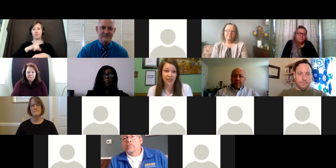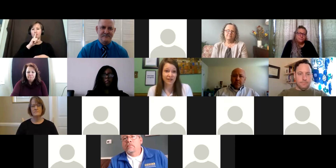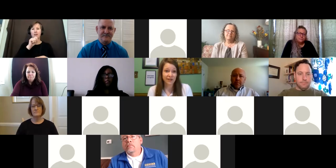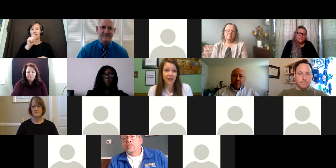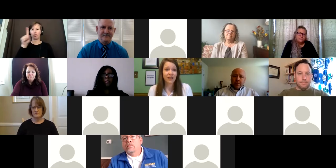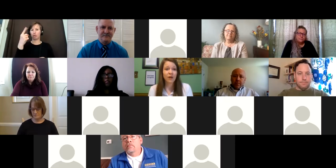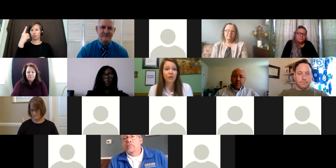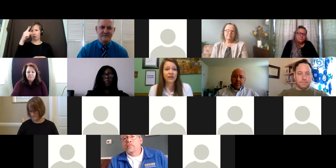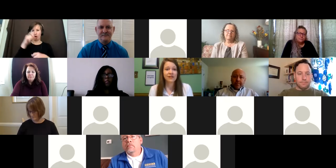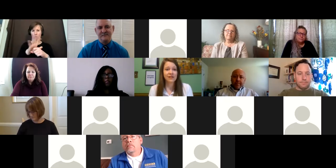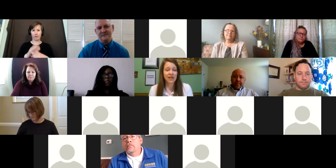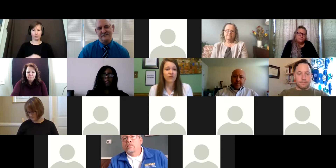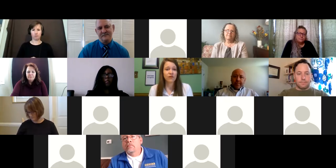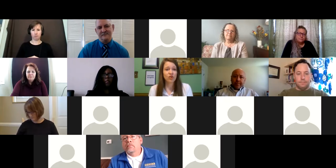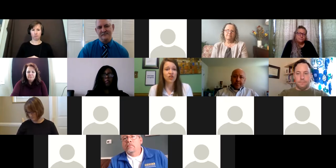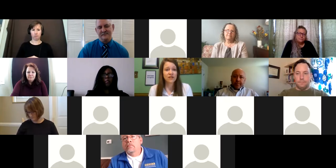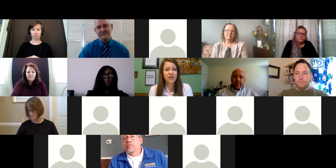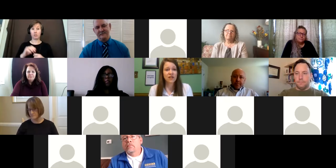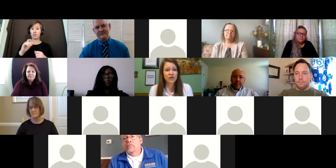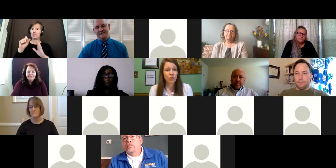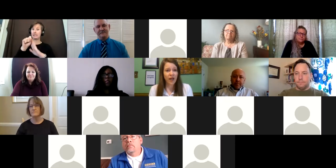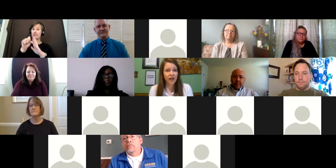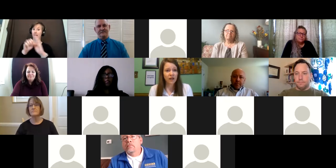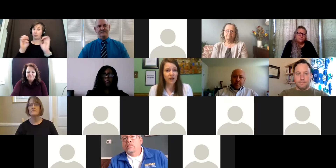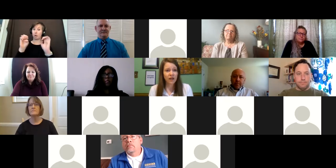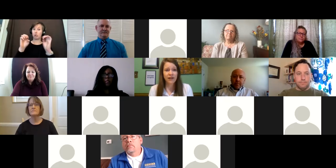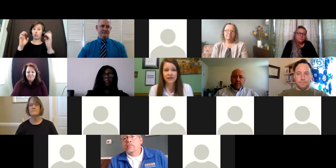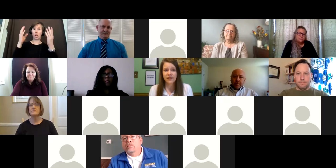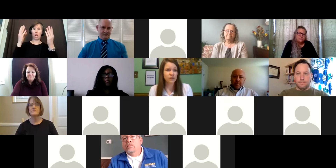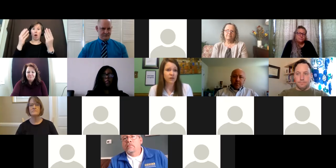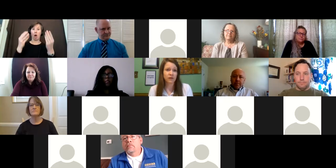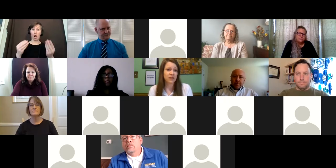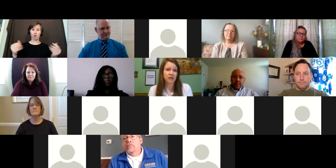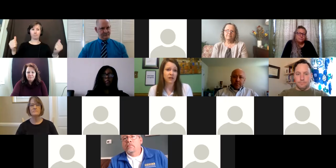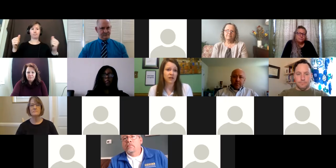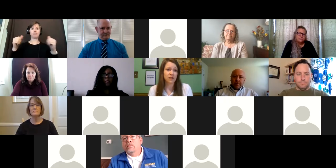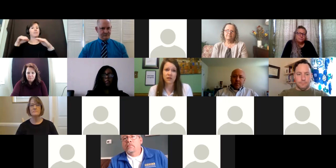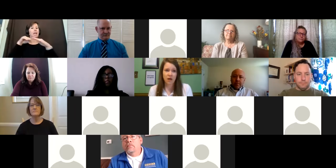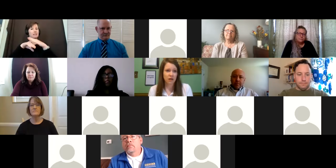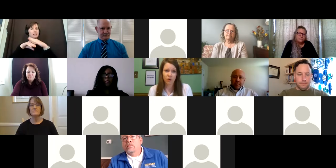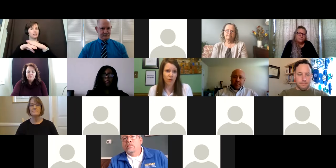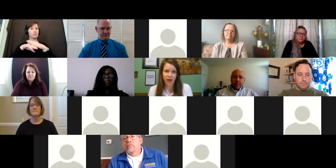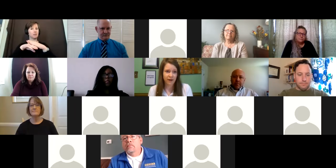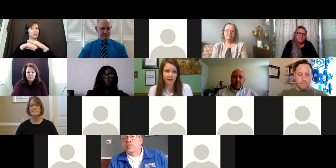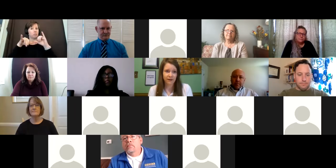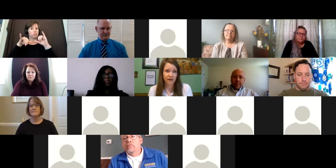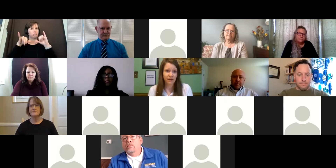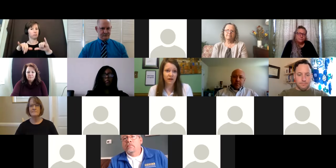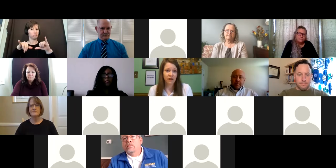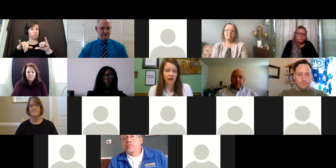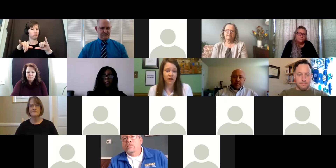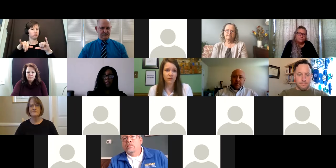for COVID, and that when the state of emergency goes away, accessibility does not go away.